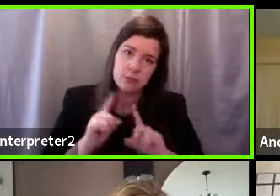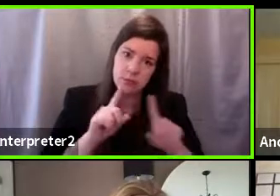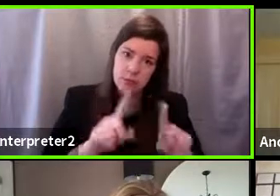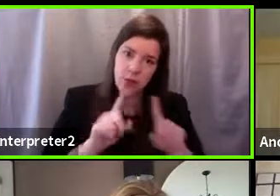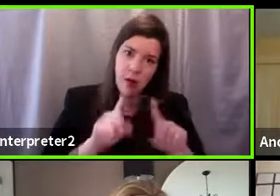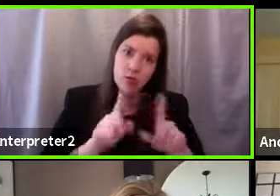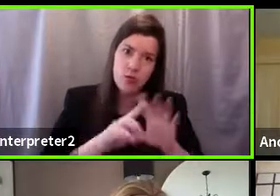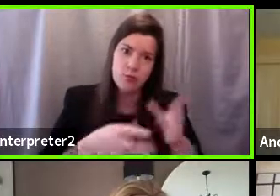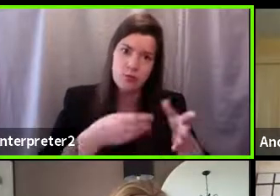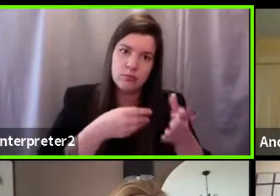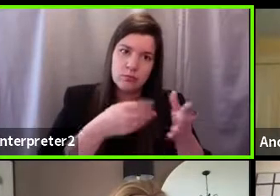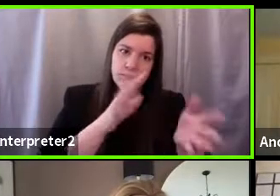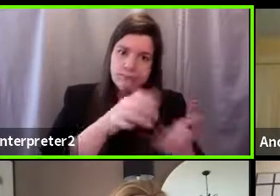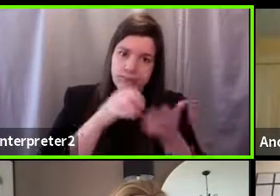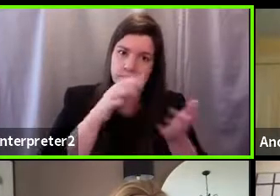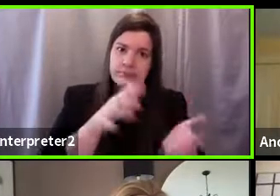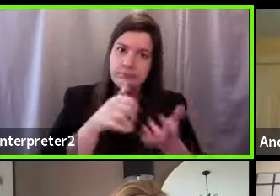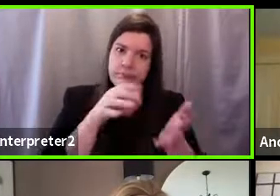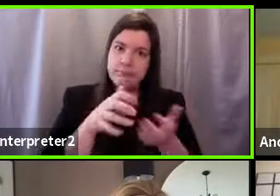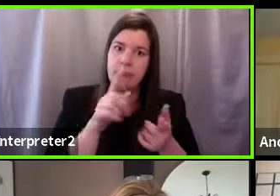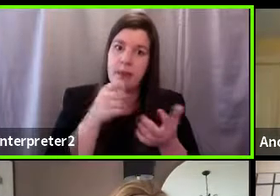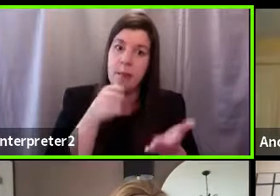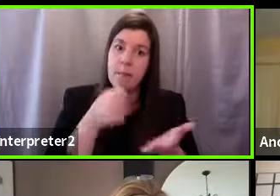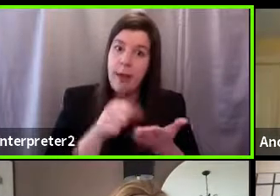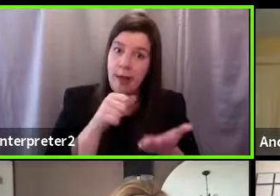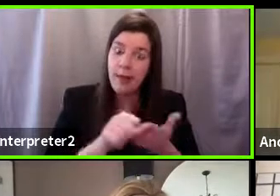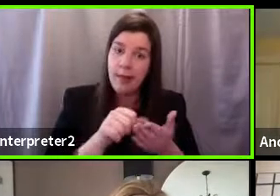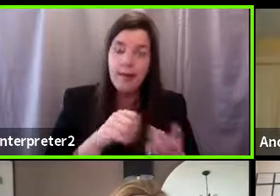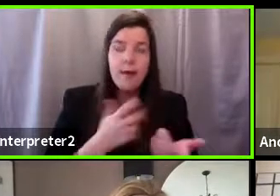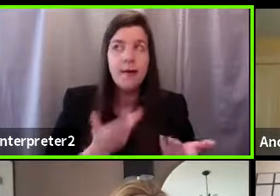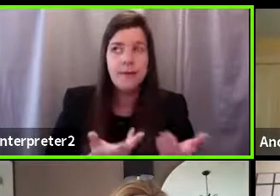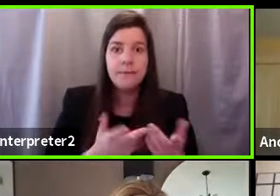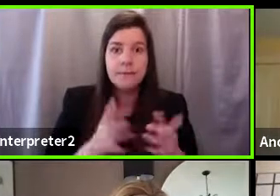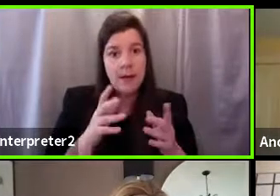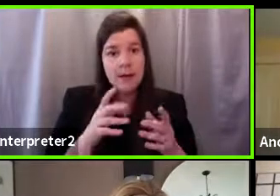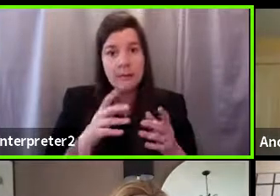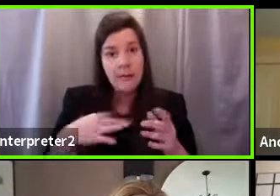mail. We think this may be delaying the processing of applications.